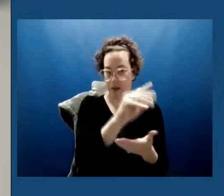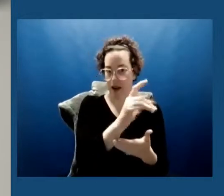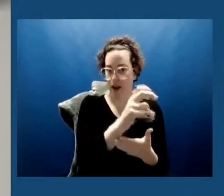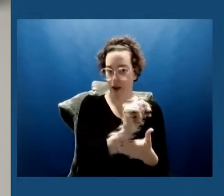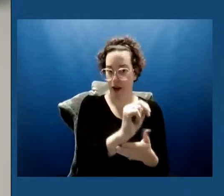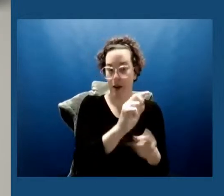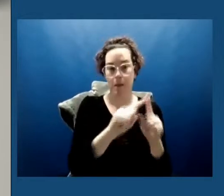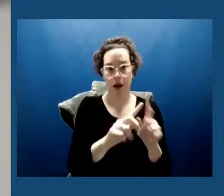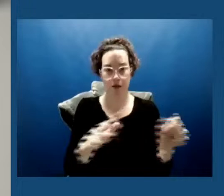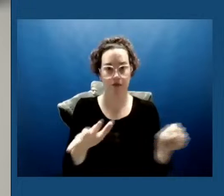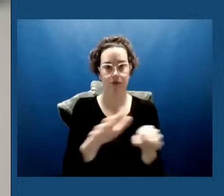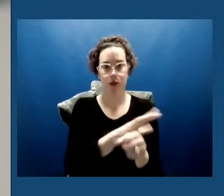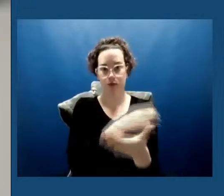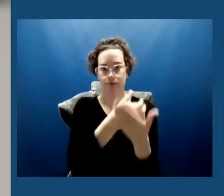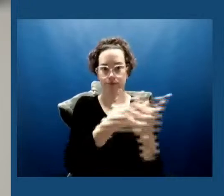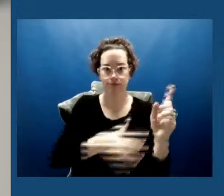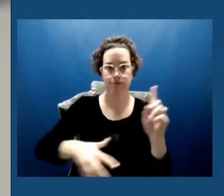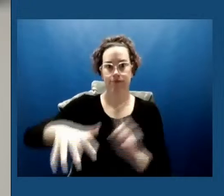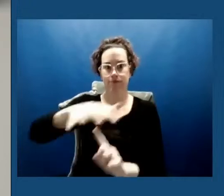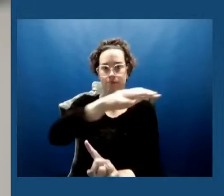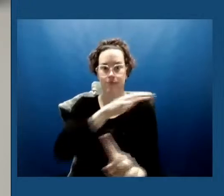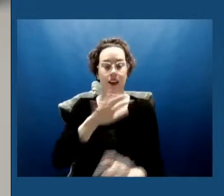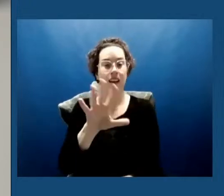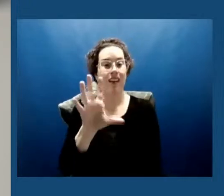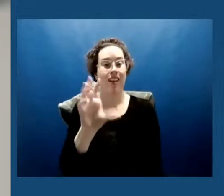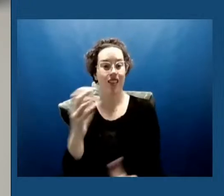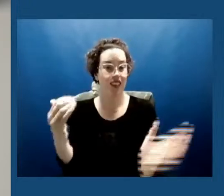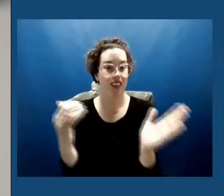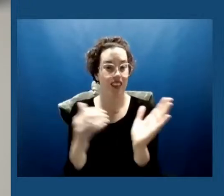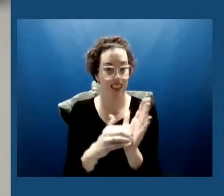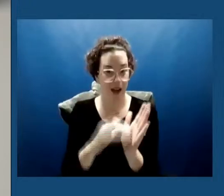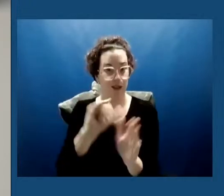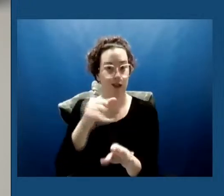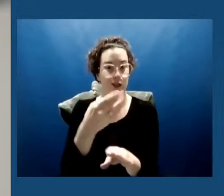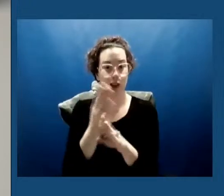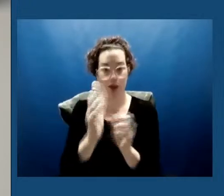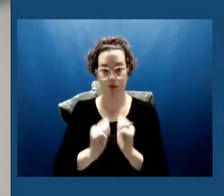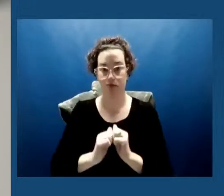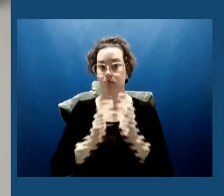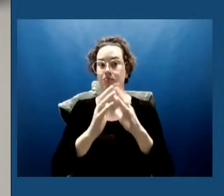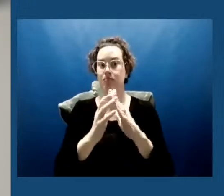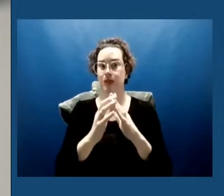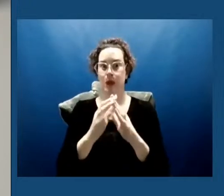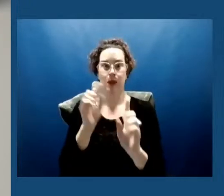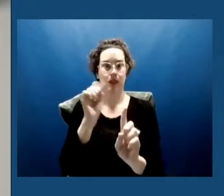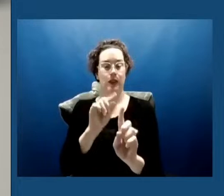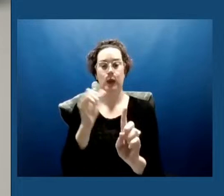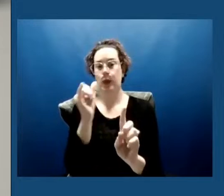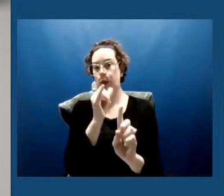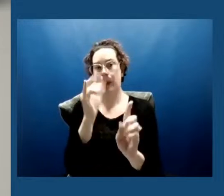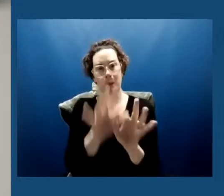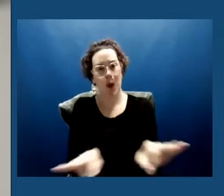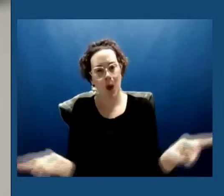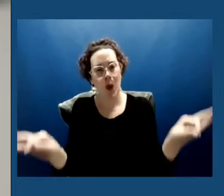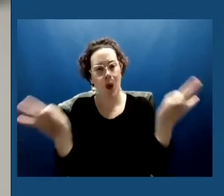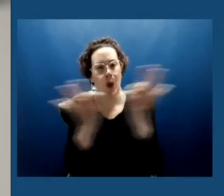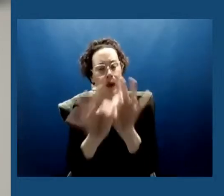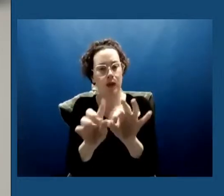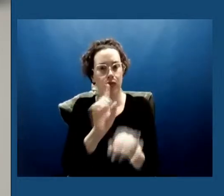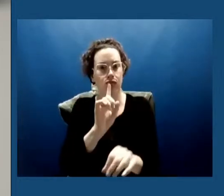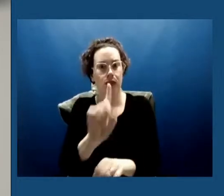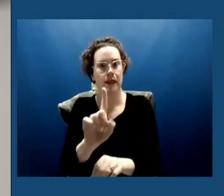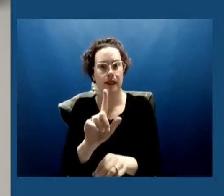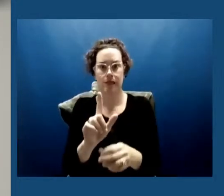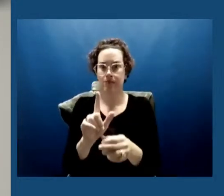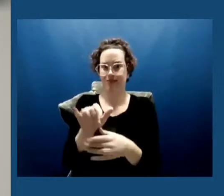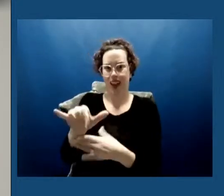ecosystem, it's going to be closer to 50,000 jobs. So this framework is incredibly important to build the